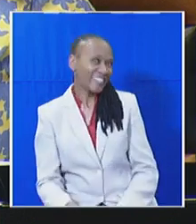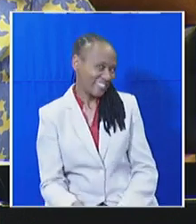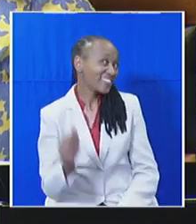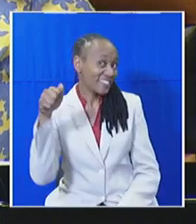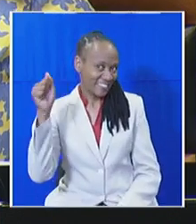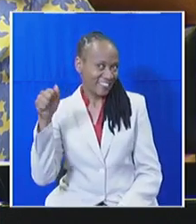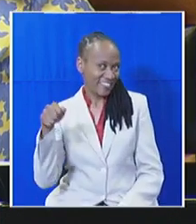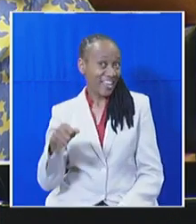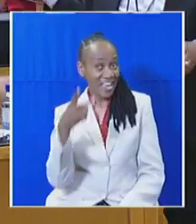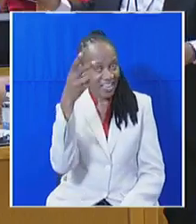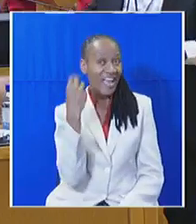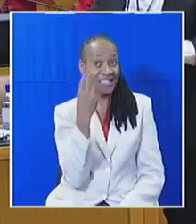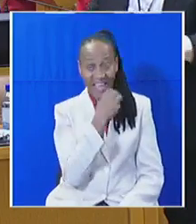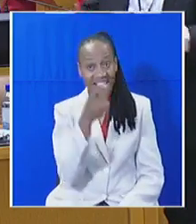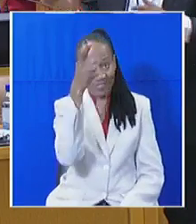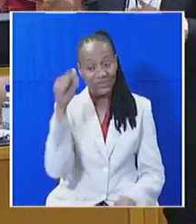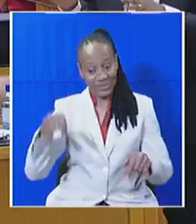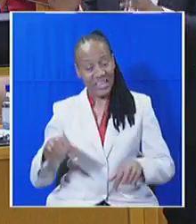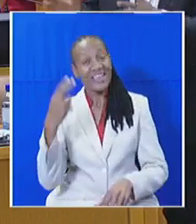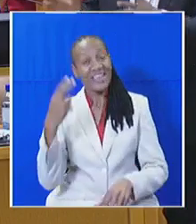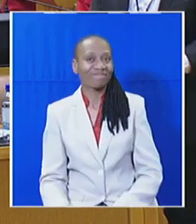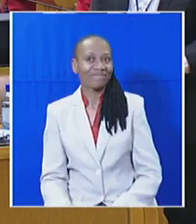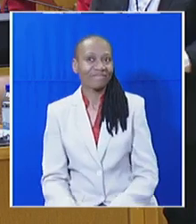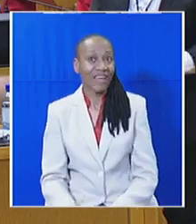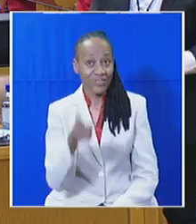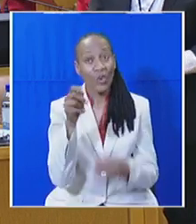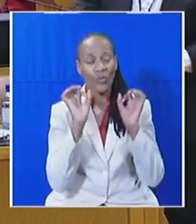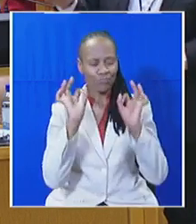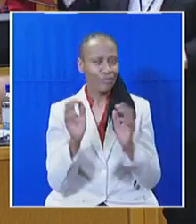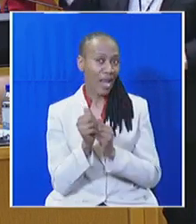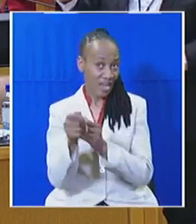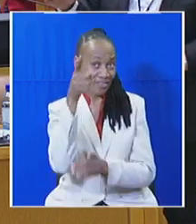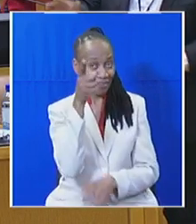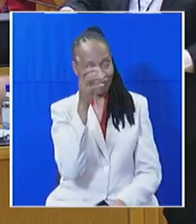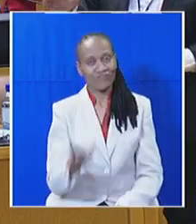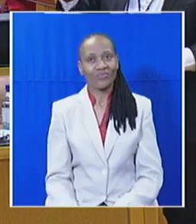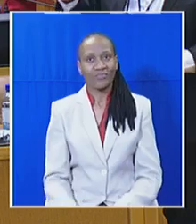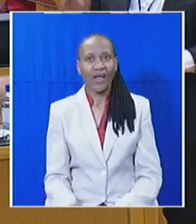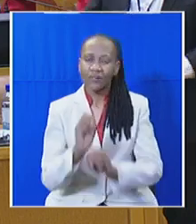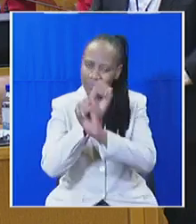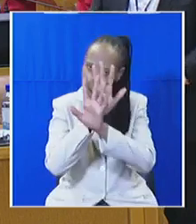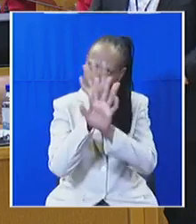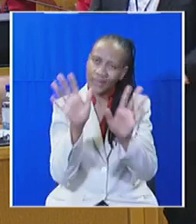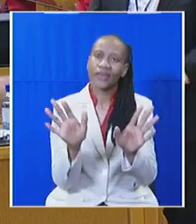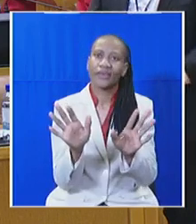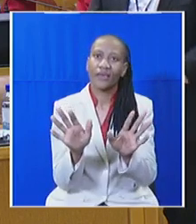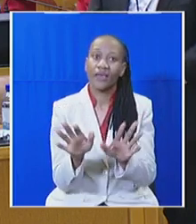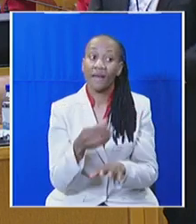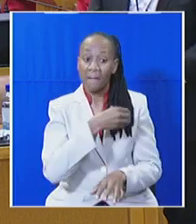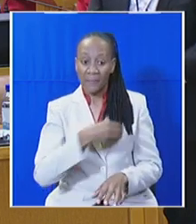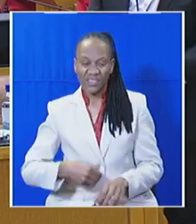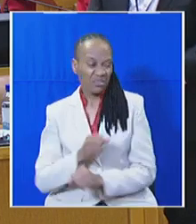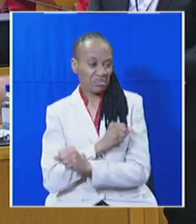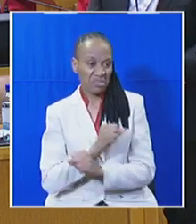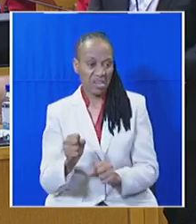You didn't call those people outside there. So we really, this people we won. It's very clear we will never get an answer, Mr.